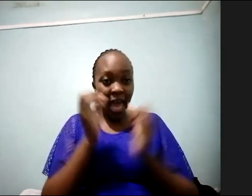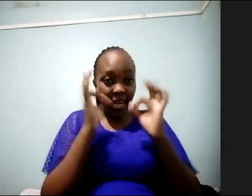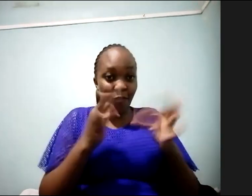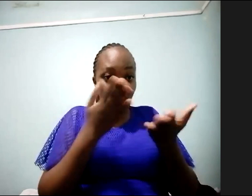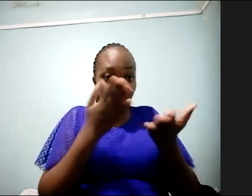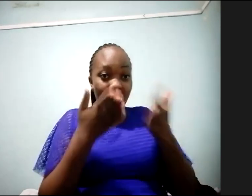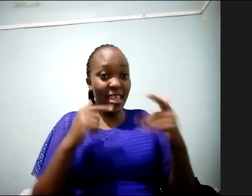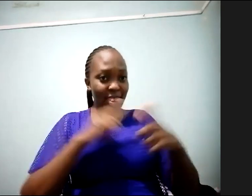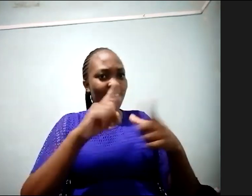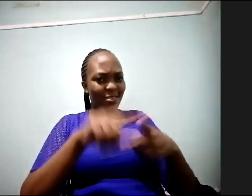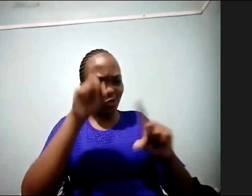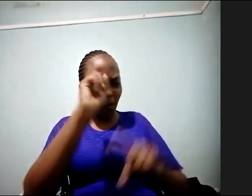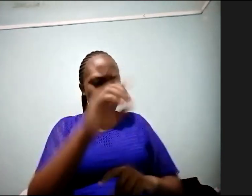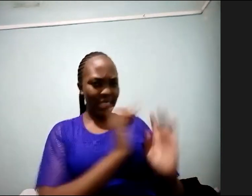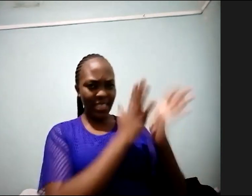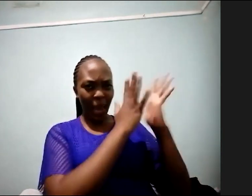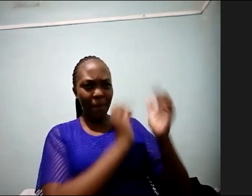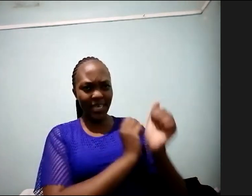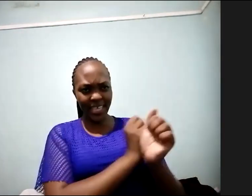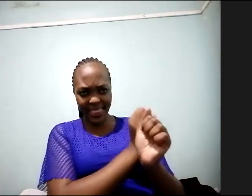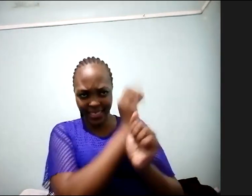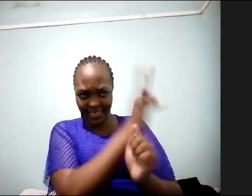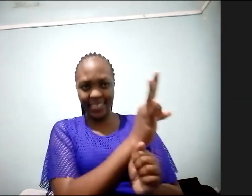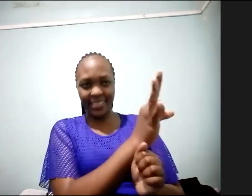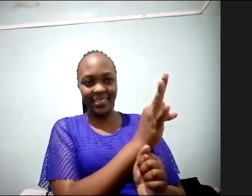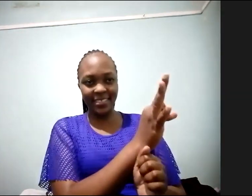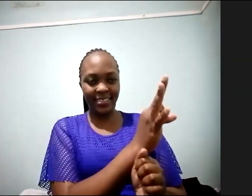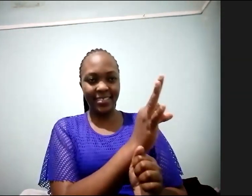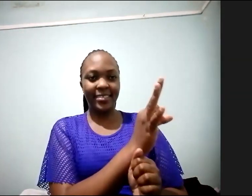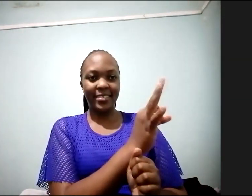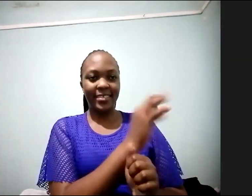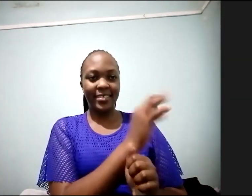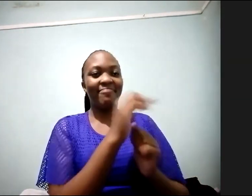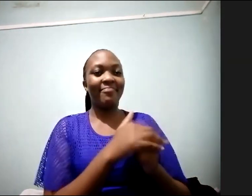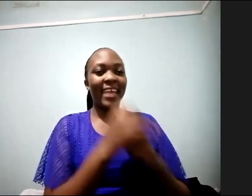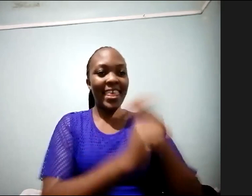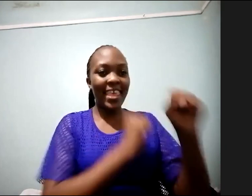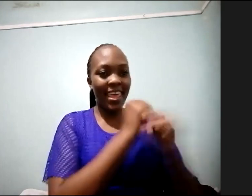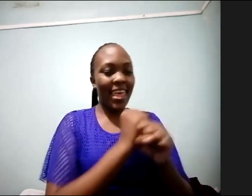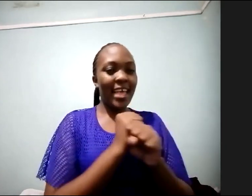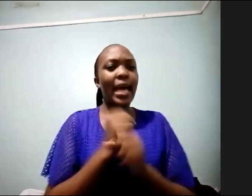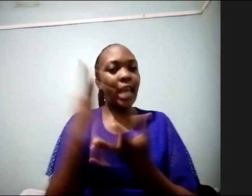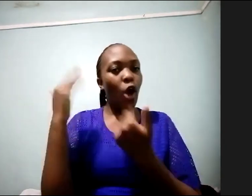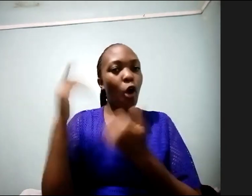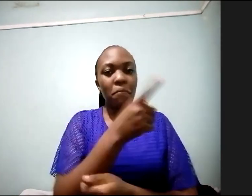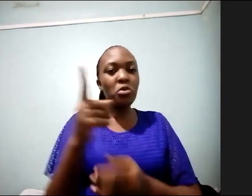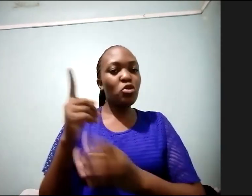then that we have made a tremendous progress. And I hope you have been able to learn a lot. Otherwise, us moving on